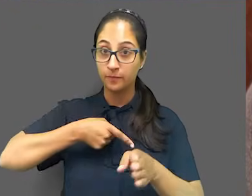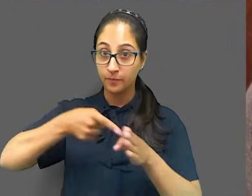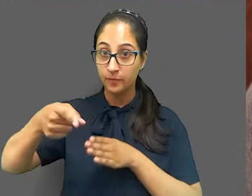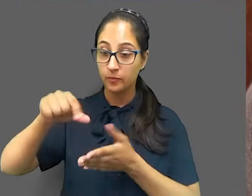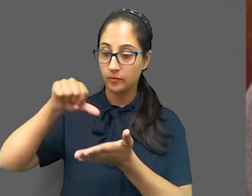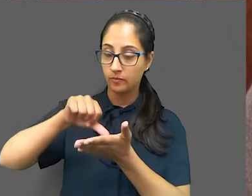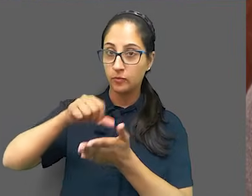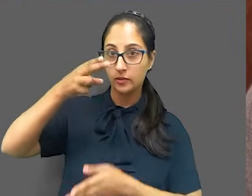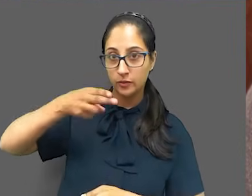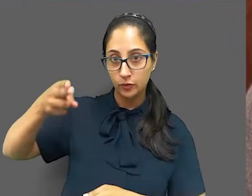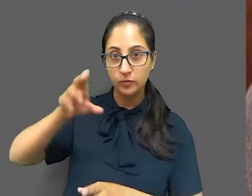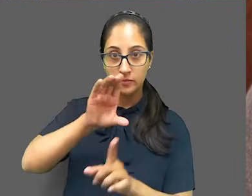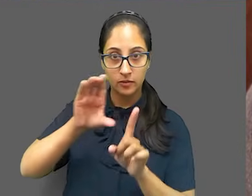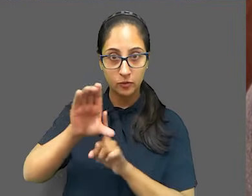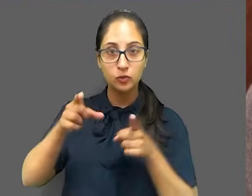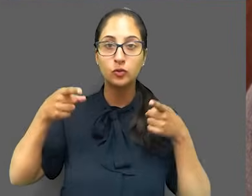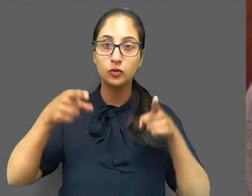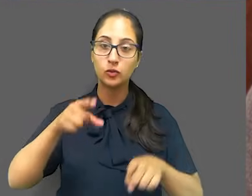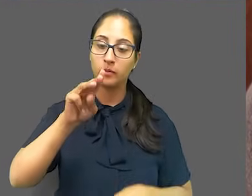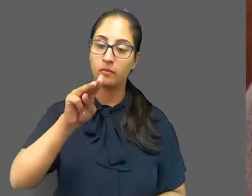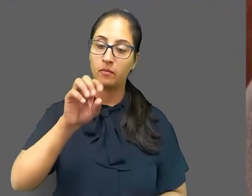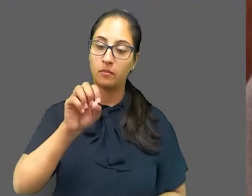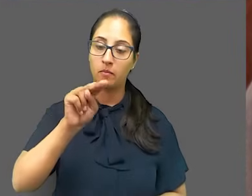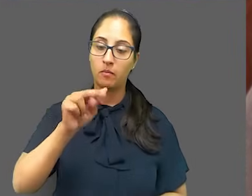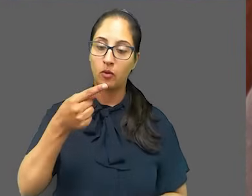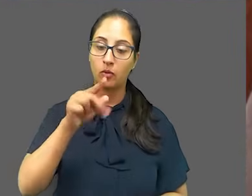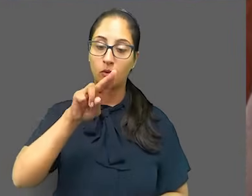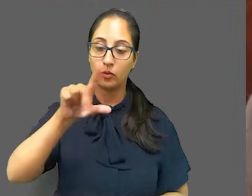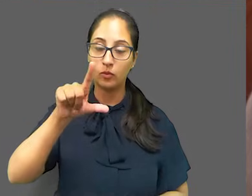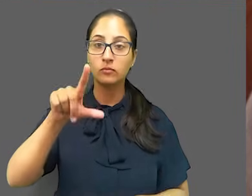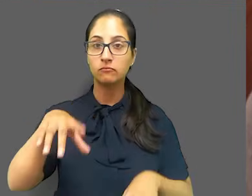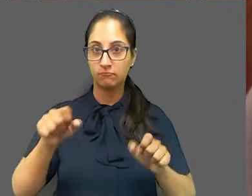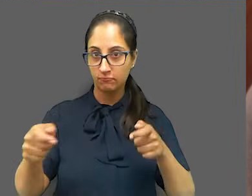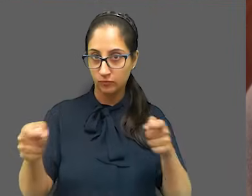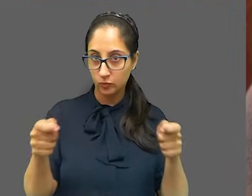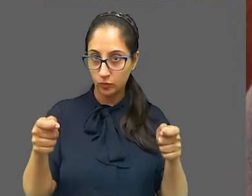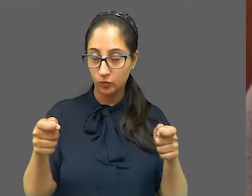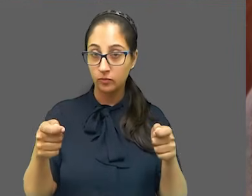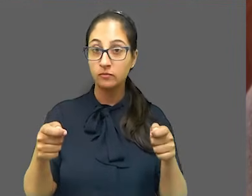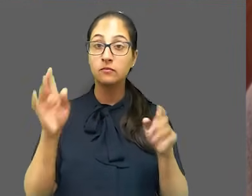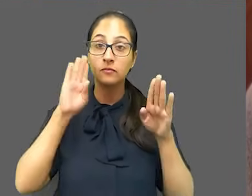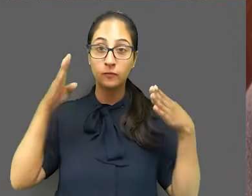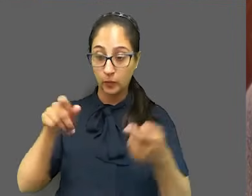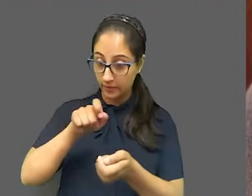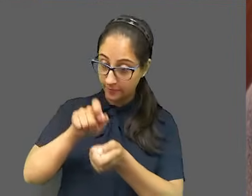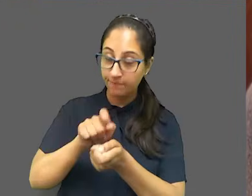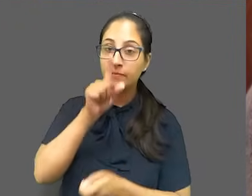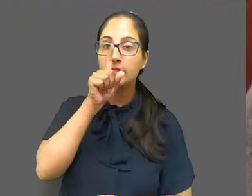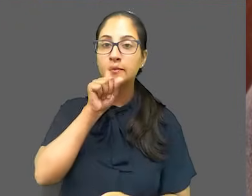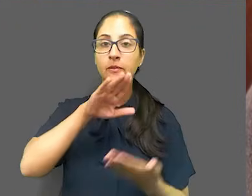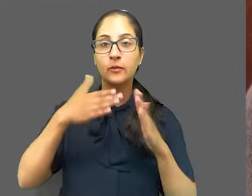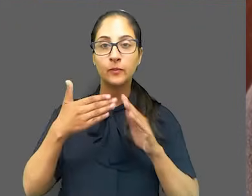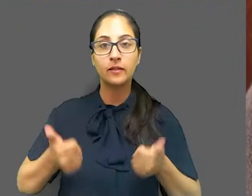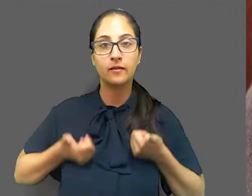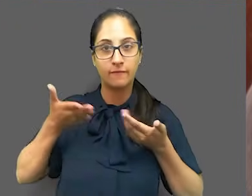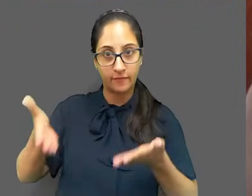Persian history and culture in the period of Mongol rule, with a particular emphasis on the Ismaili communities of the